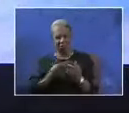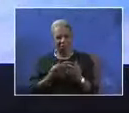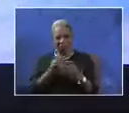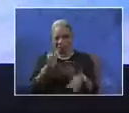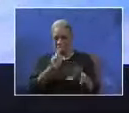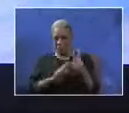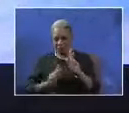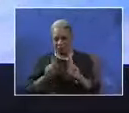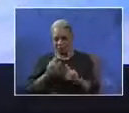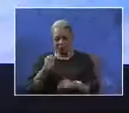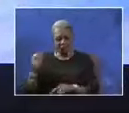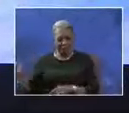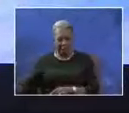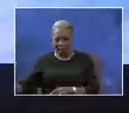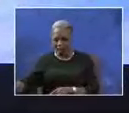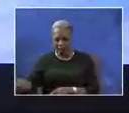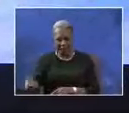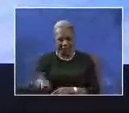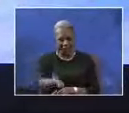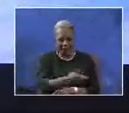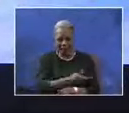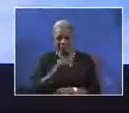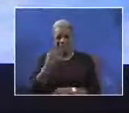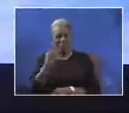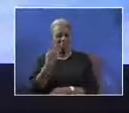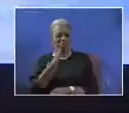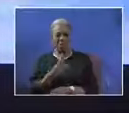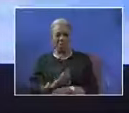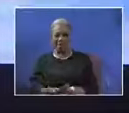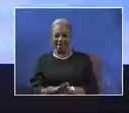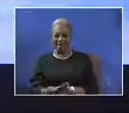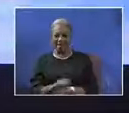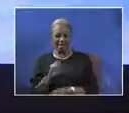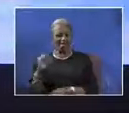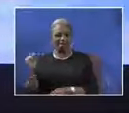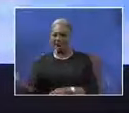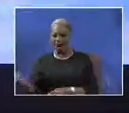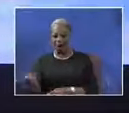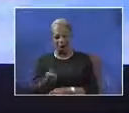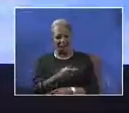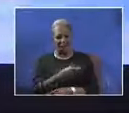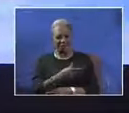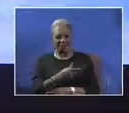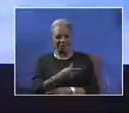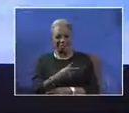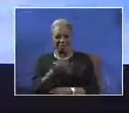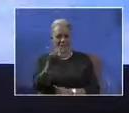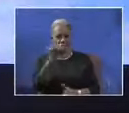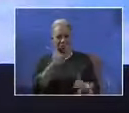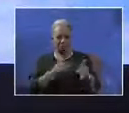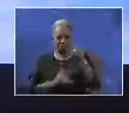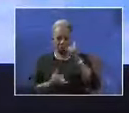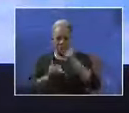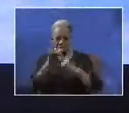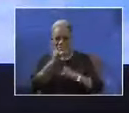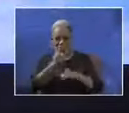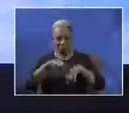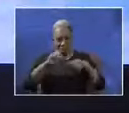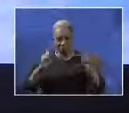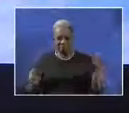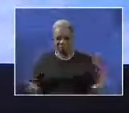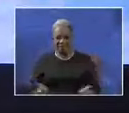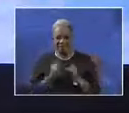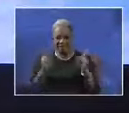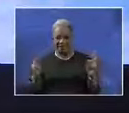We all are bad. We all have fallen short of the glory of God. Instead of asking why does